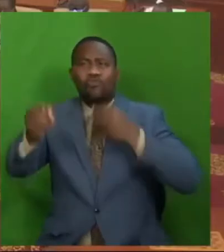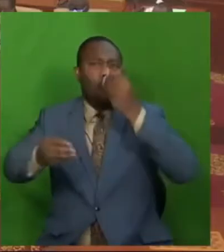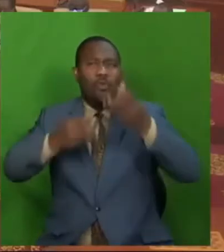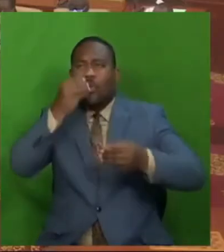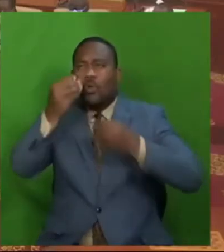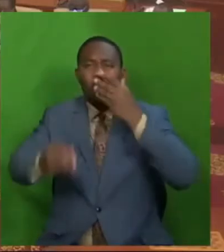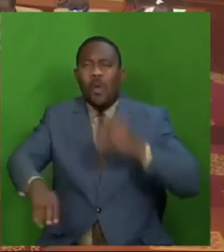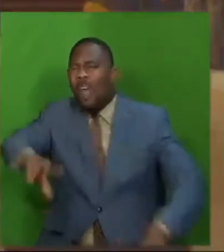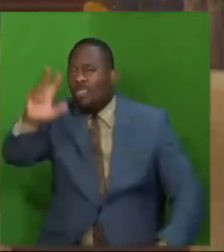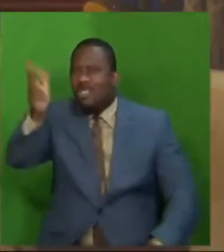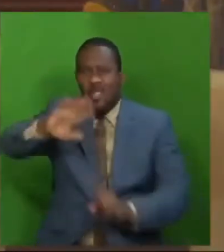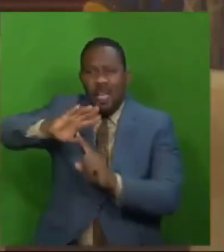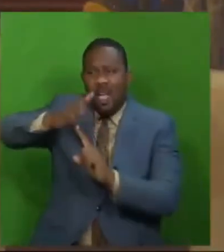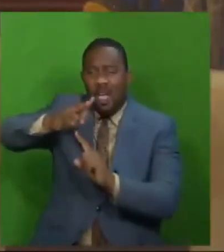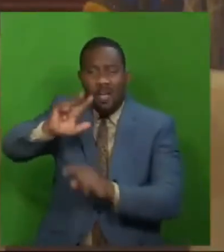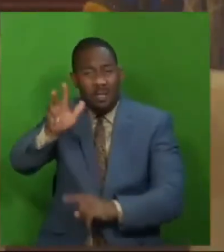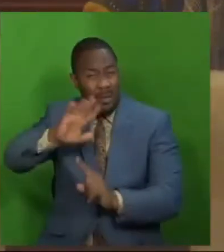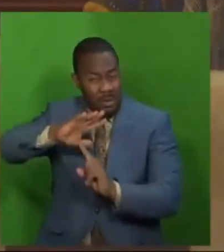helicopters. Where are they?